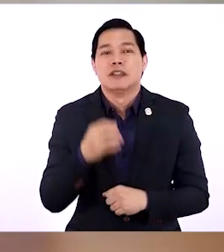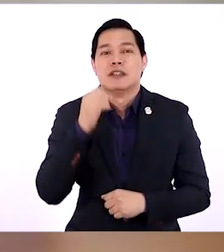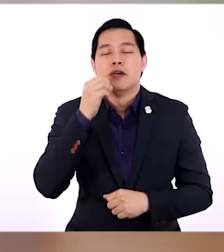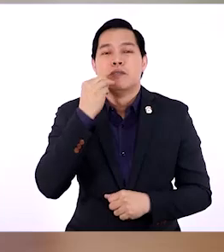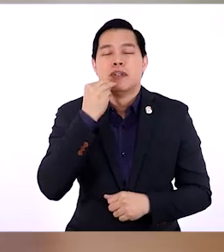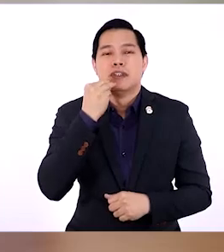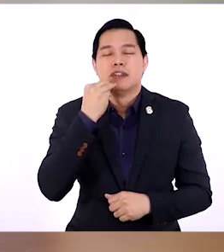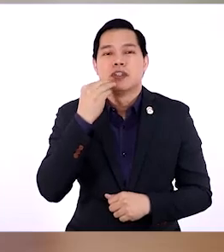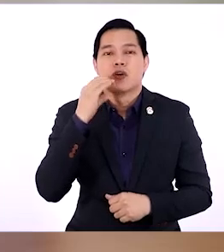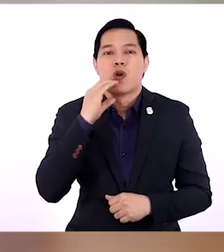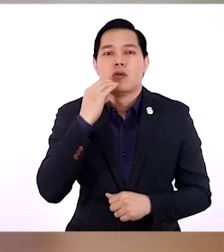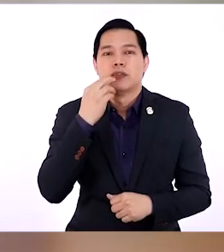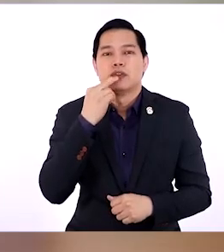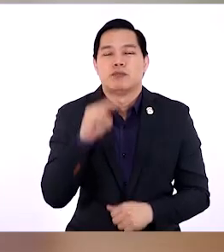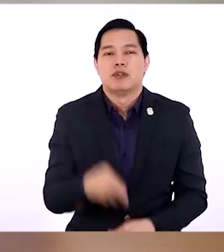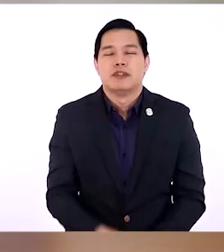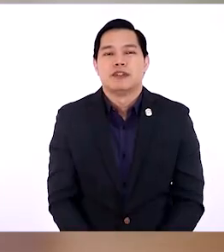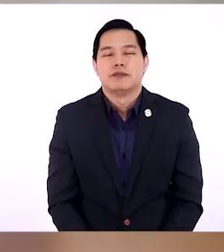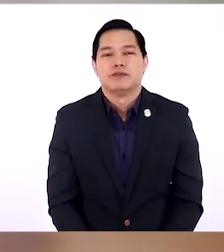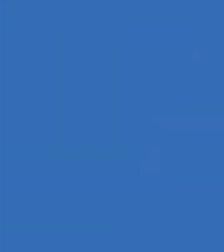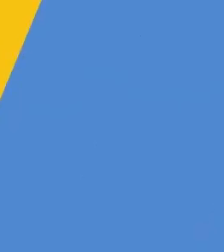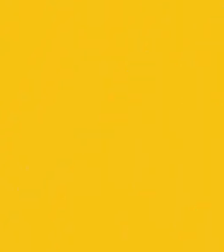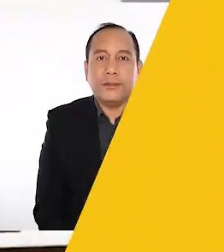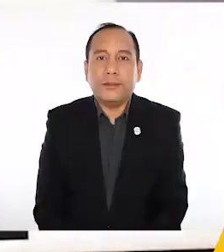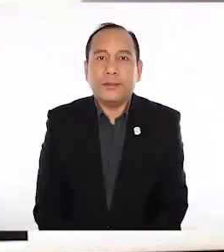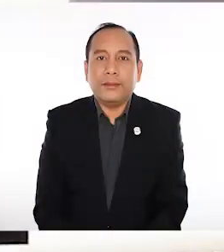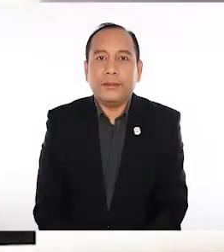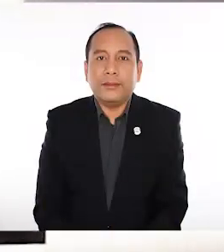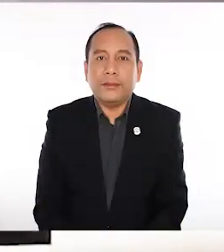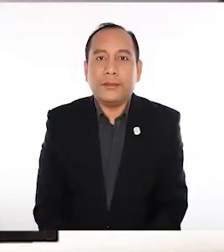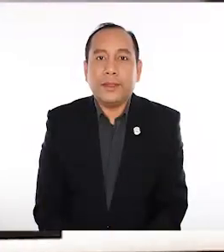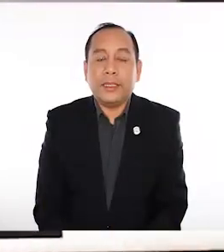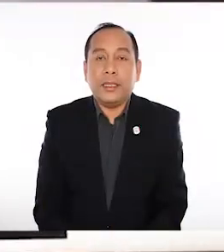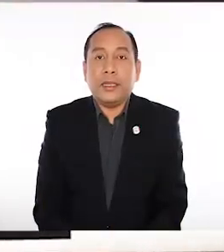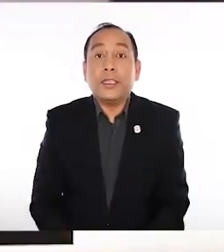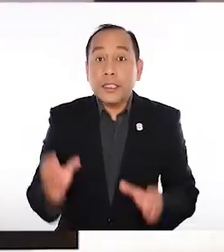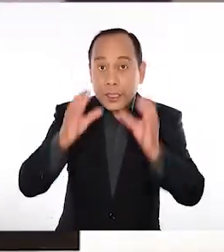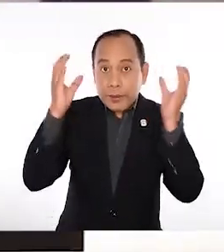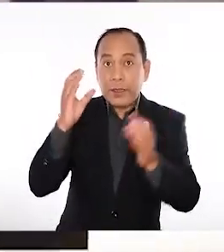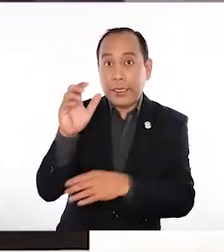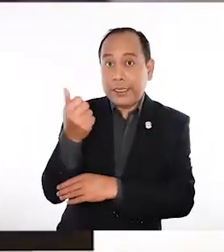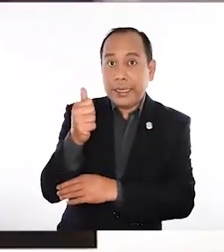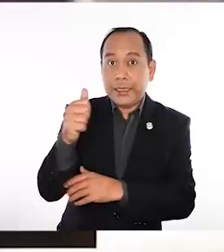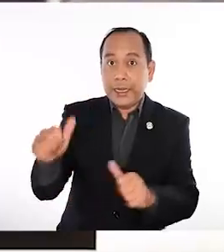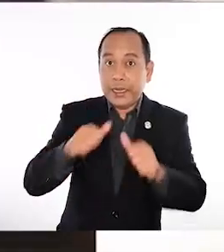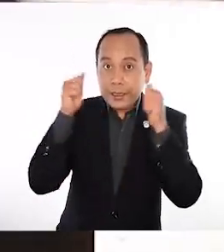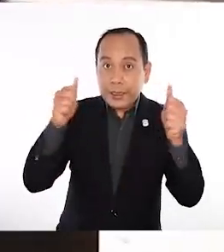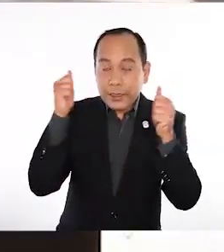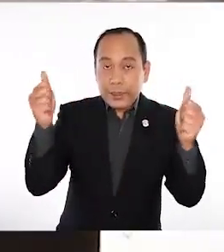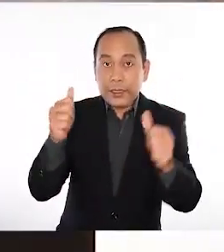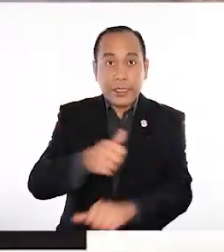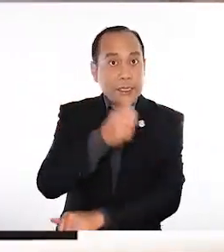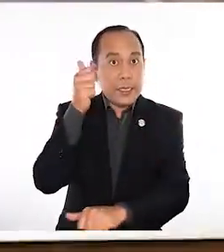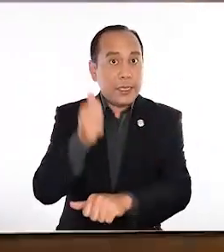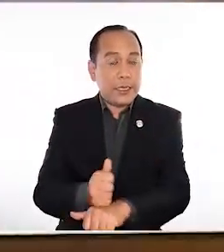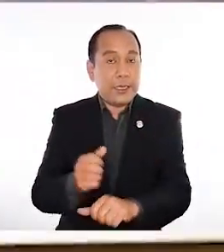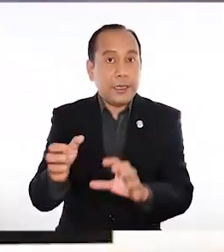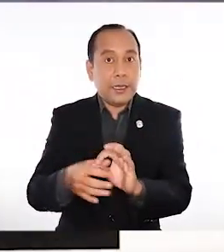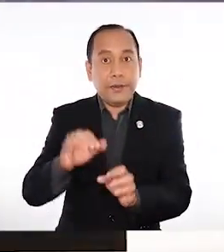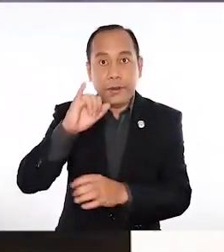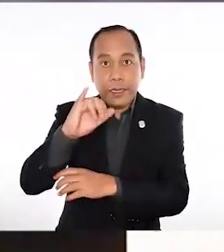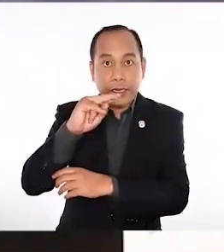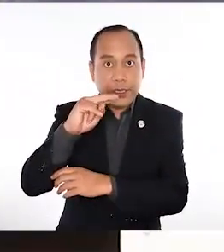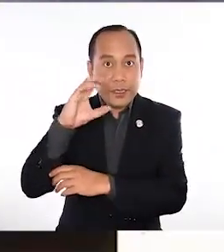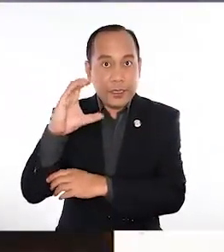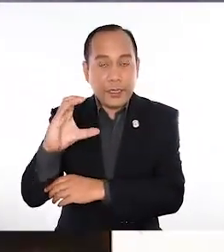Sister Melissa Holpus reports. In commemoration of the 10th anniversary of the establishment of